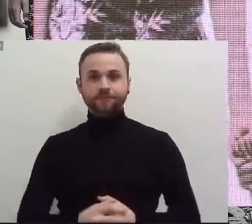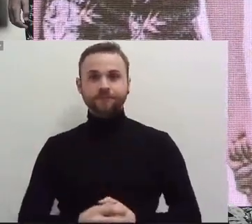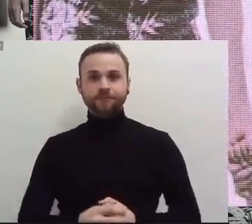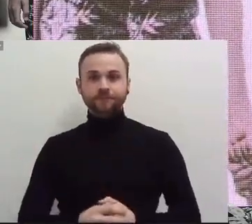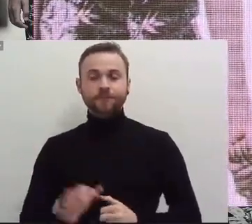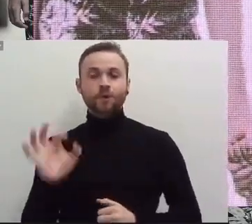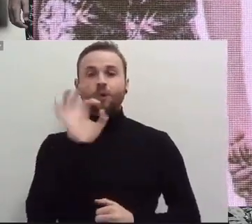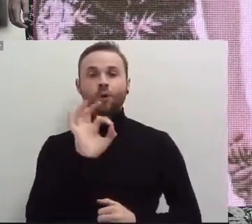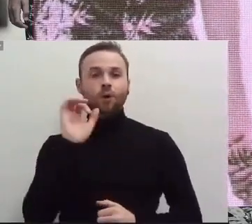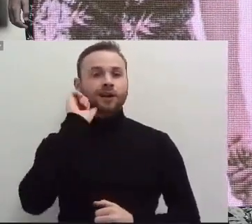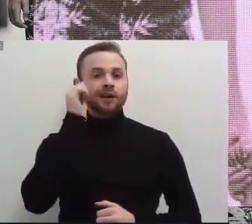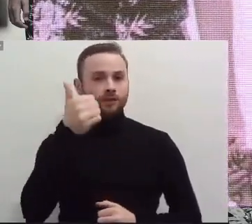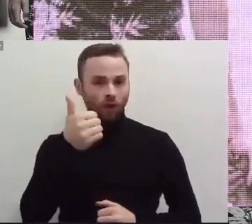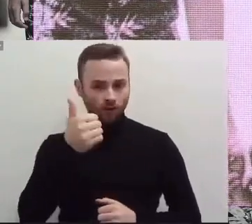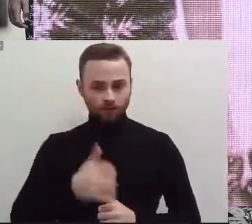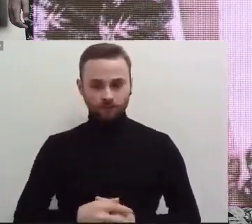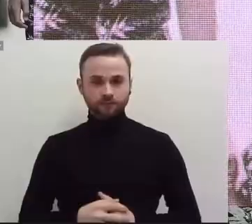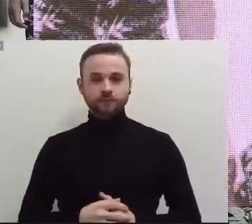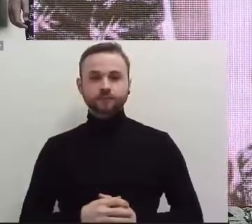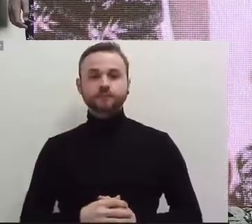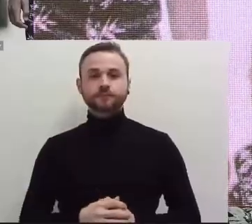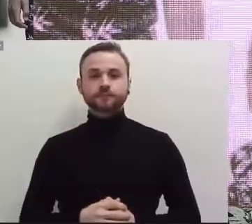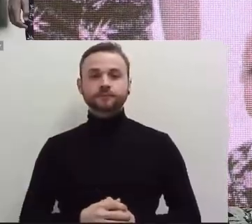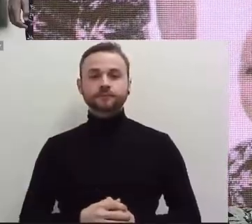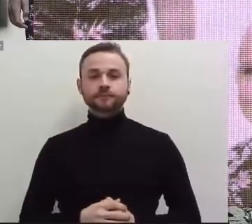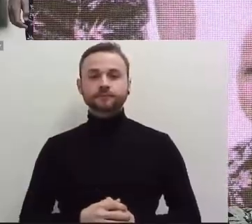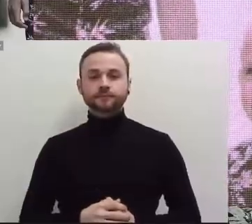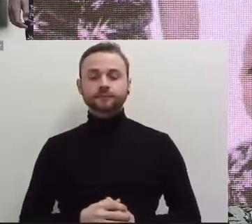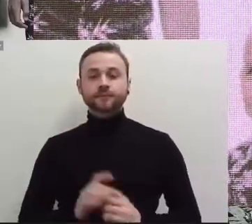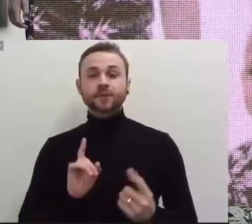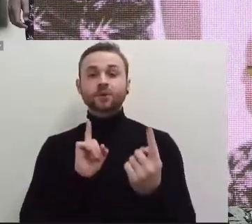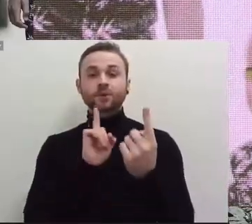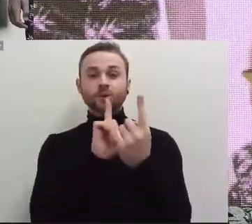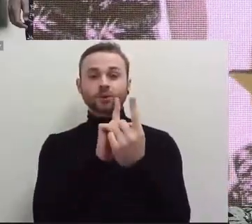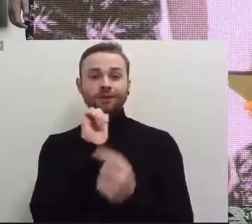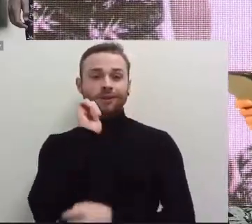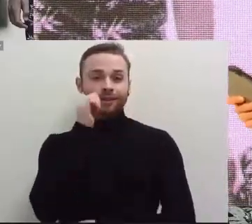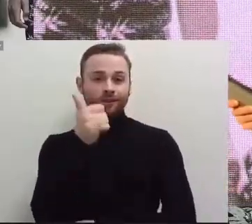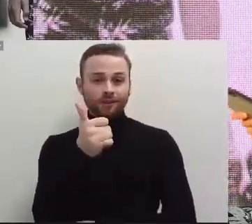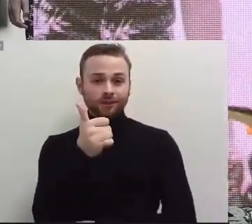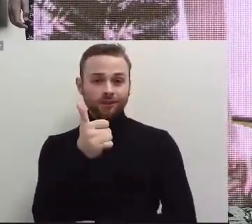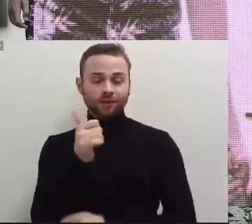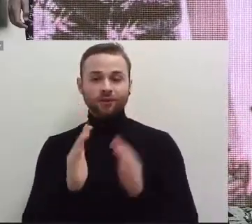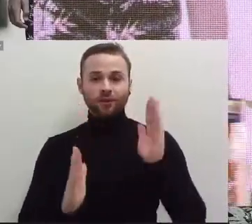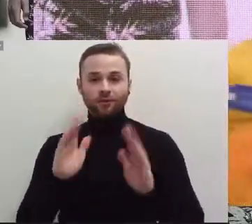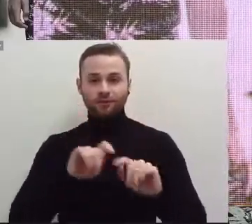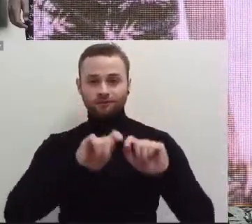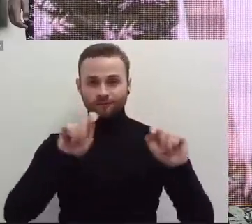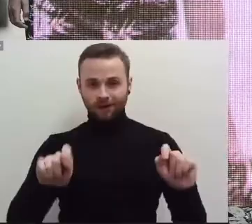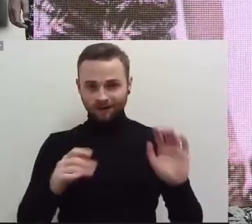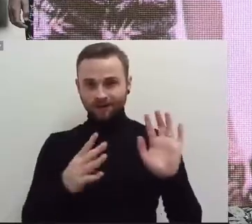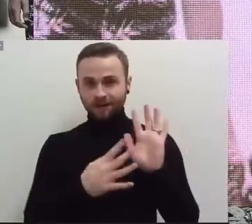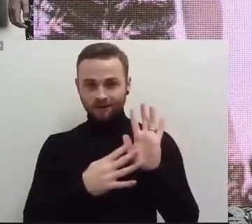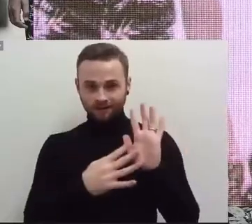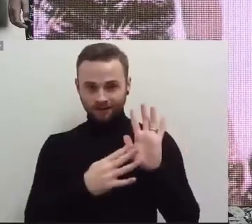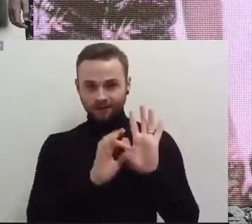ideas for tomorrow. So see you all tomorrow. The conference will be held at 9 a.m. Here in the conference room and also